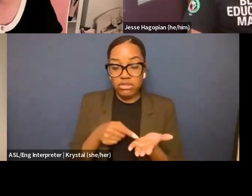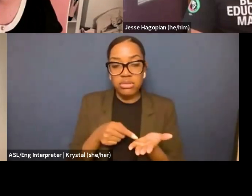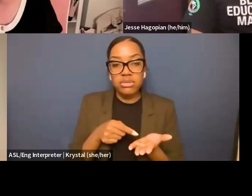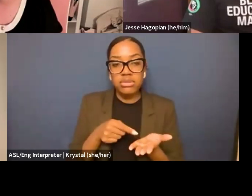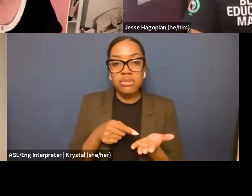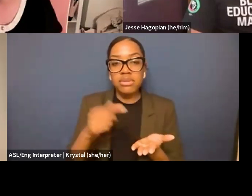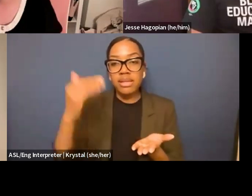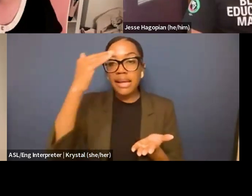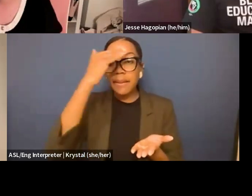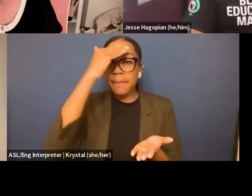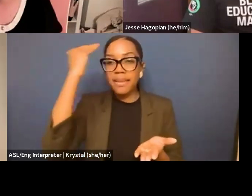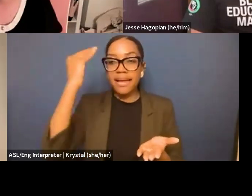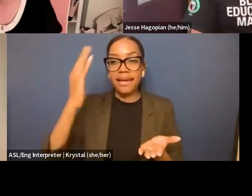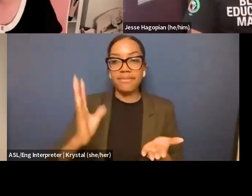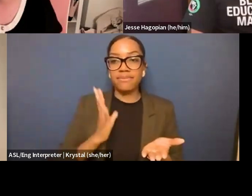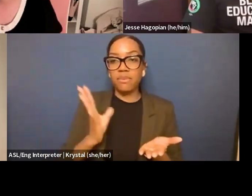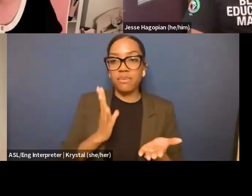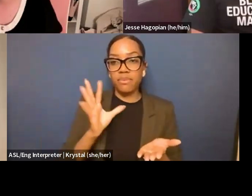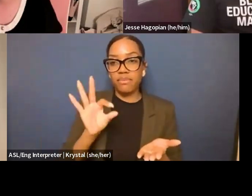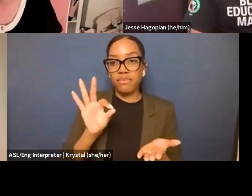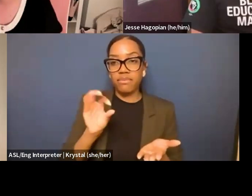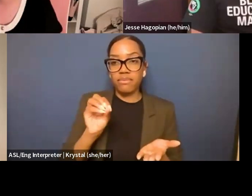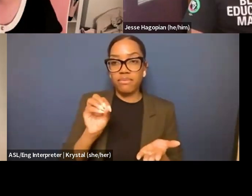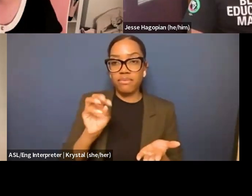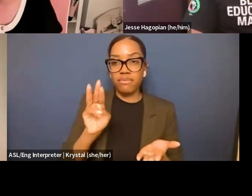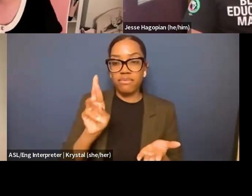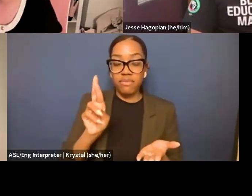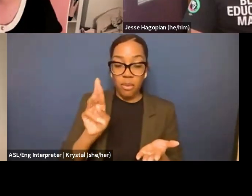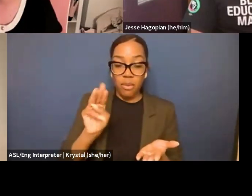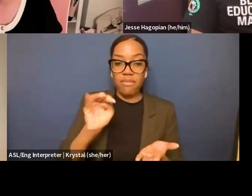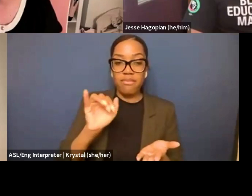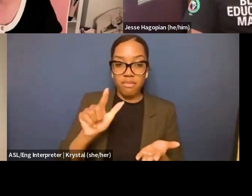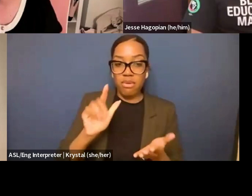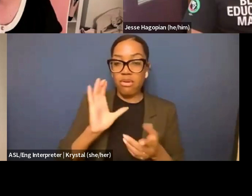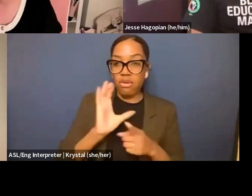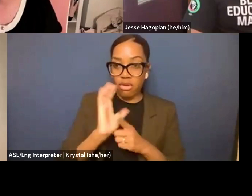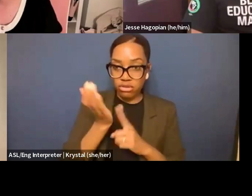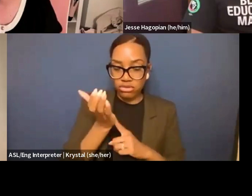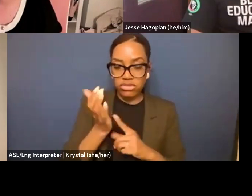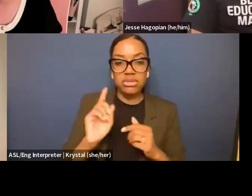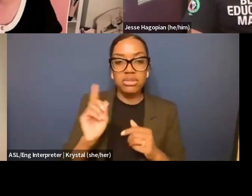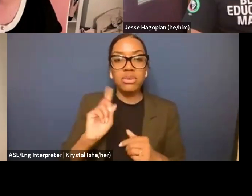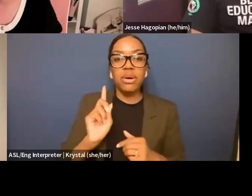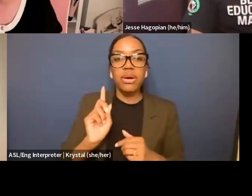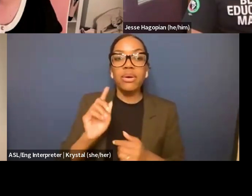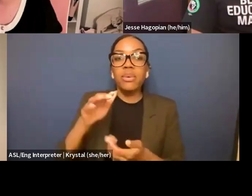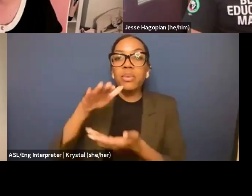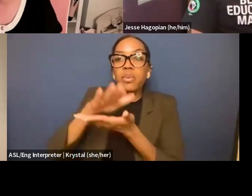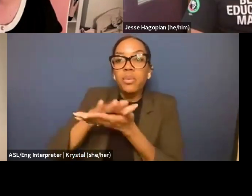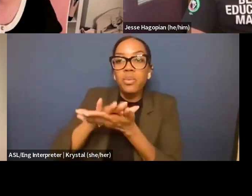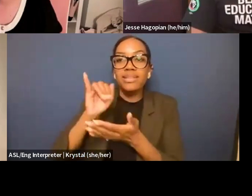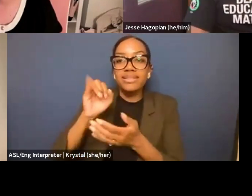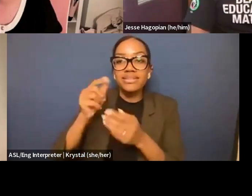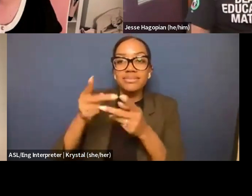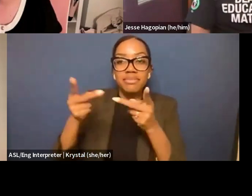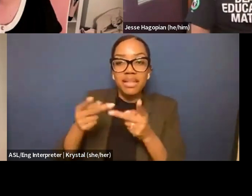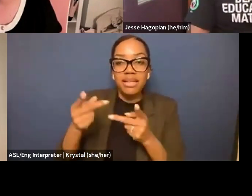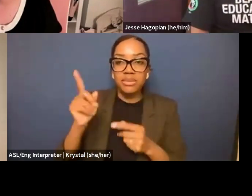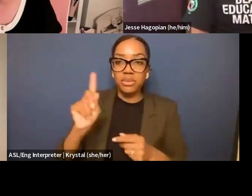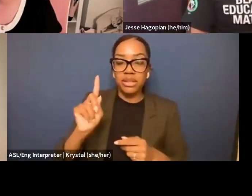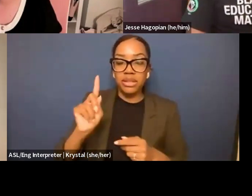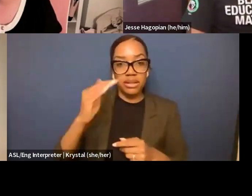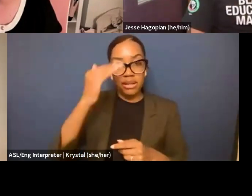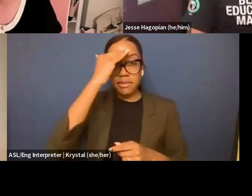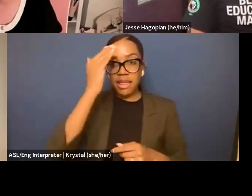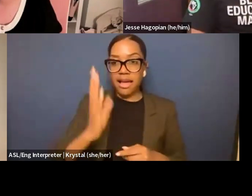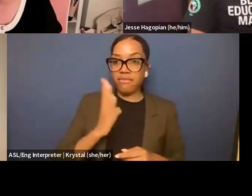formal culture and schools being a site for the celebration of Black formal culture. We tend to think about the blues as